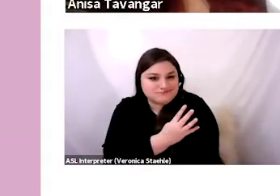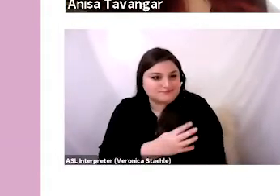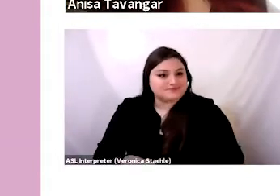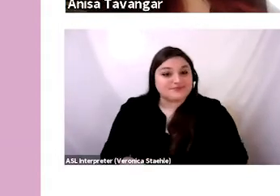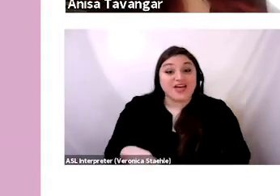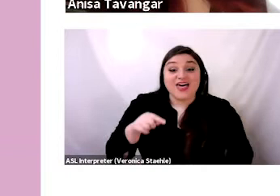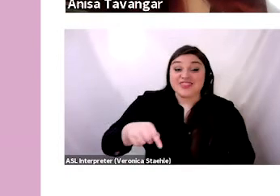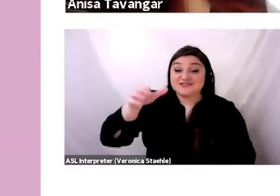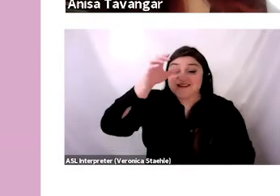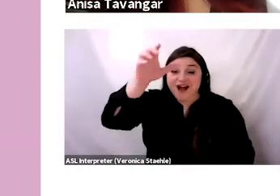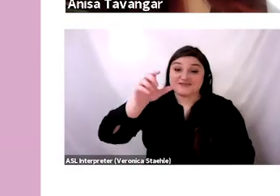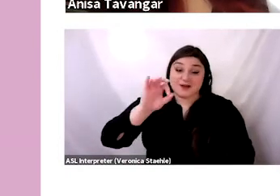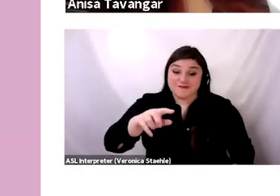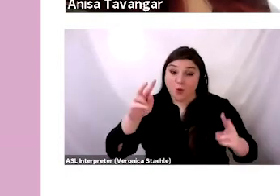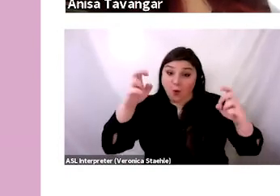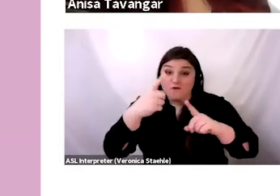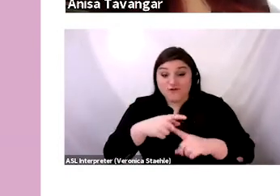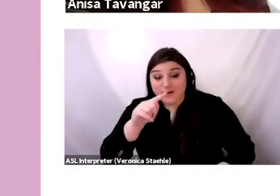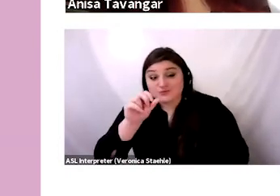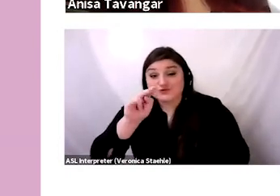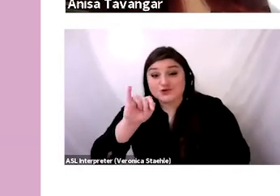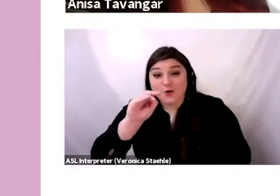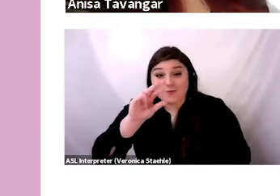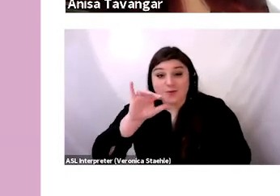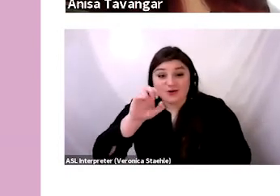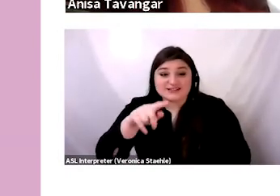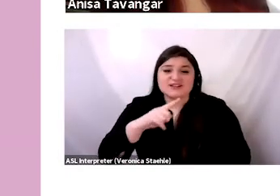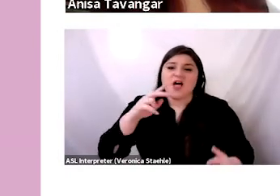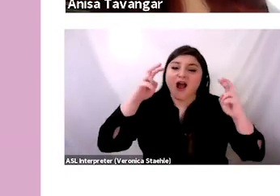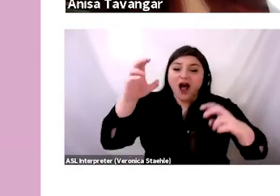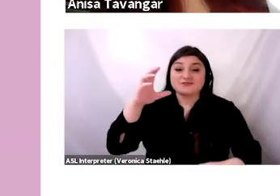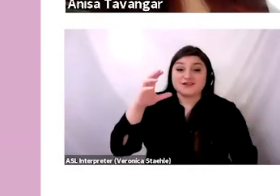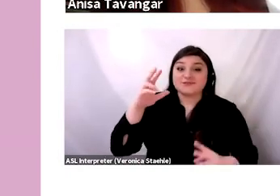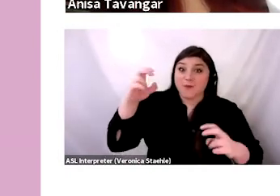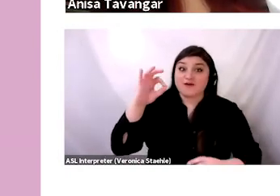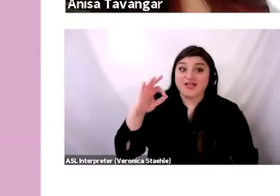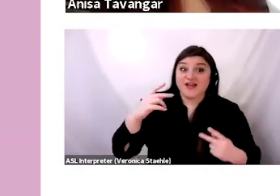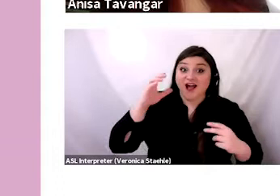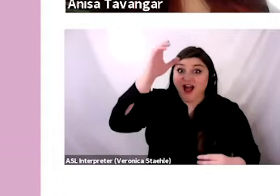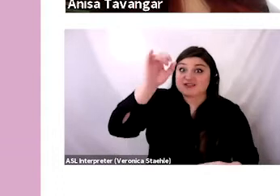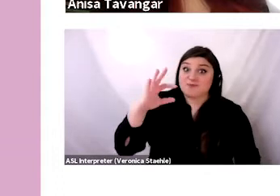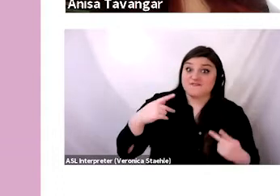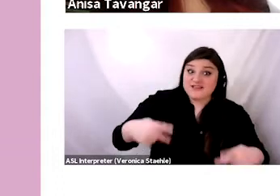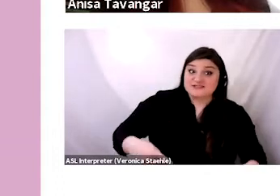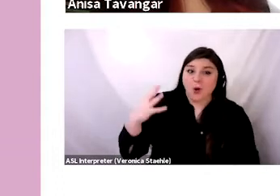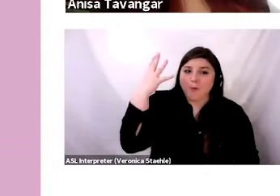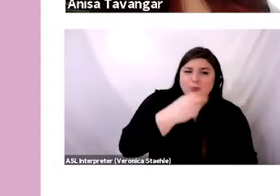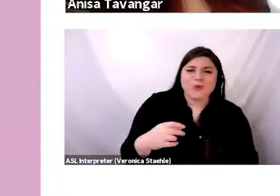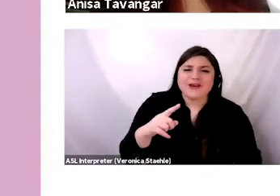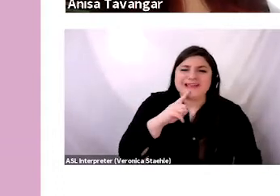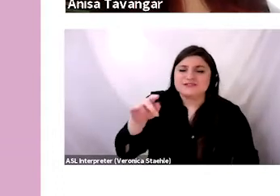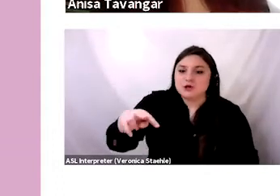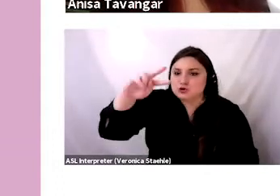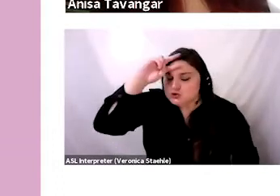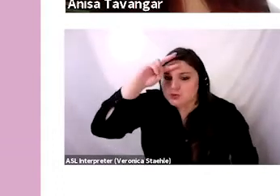of physical beauty as a virtue is one of the dumbest, most pernicious and destructive ideas in the Western world, and we should